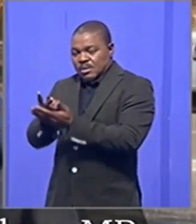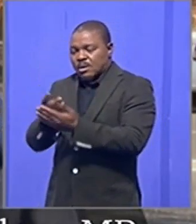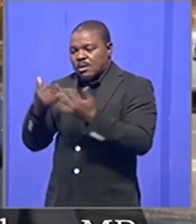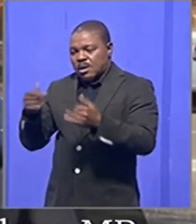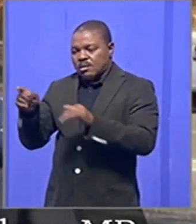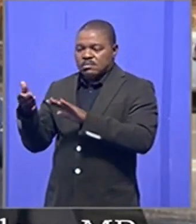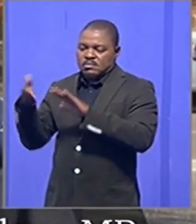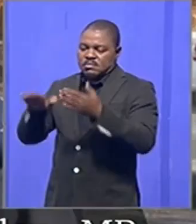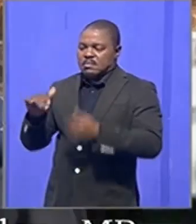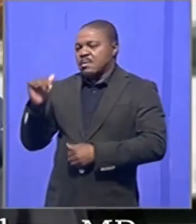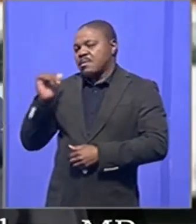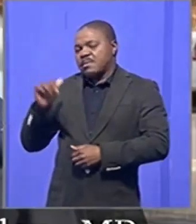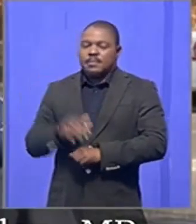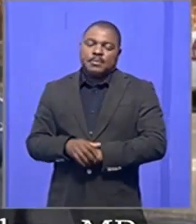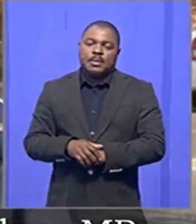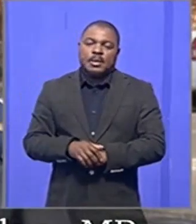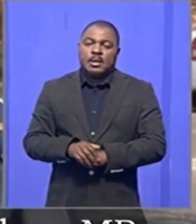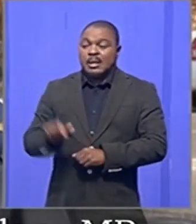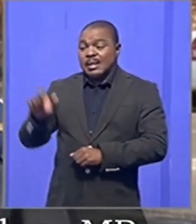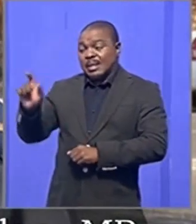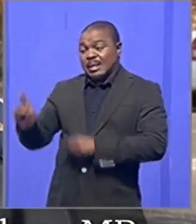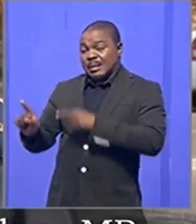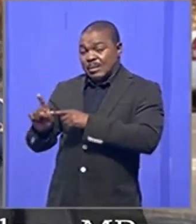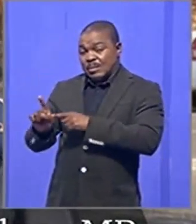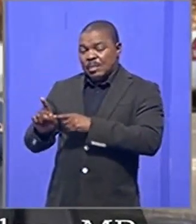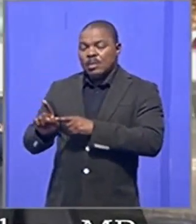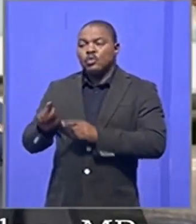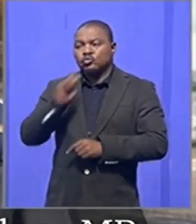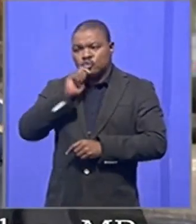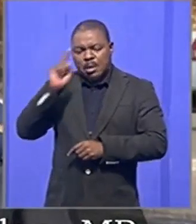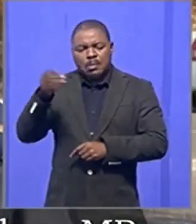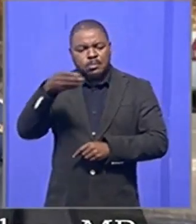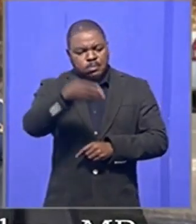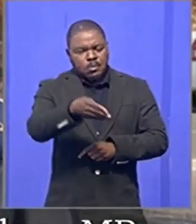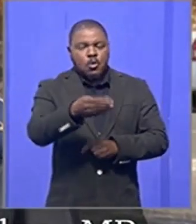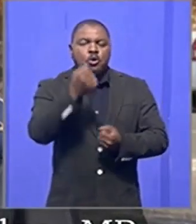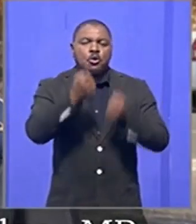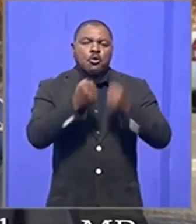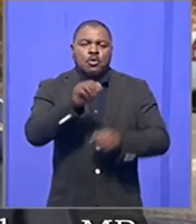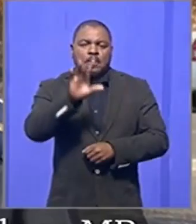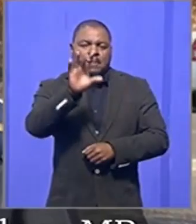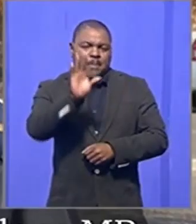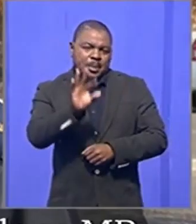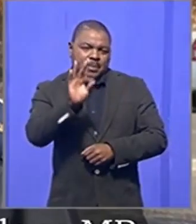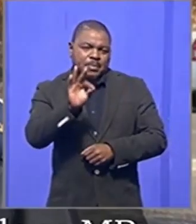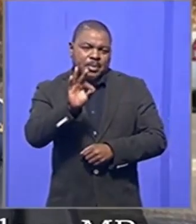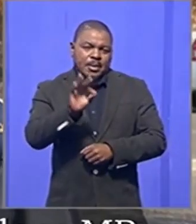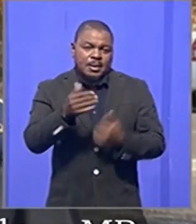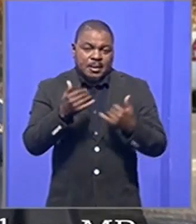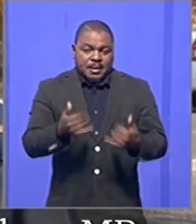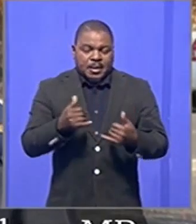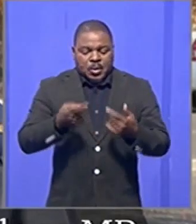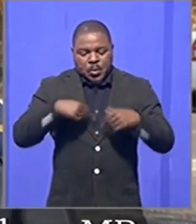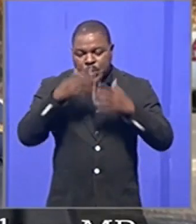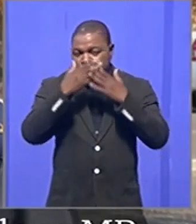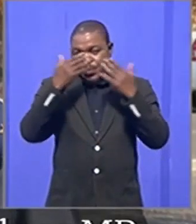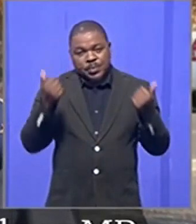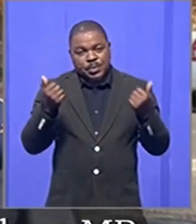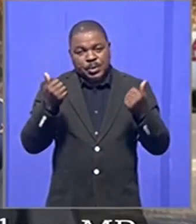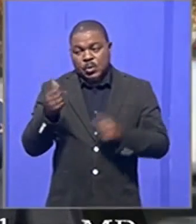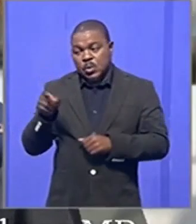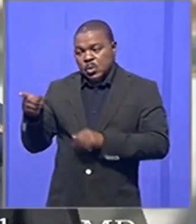on yesterday. The suspect was supposed to appear in court on Monday, and for now we don't know the cause of